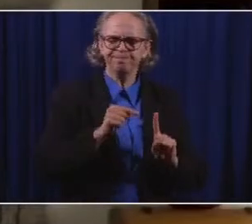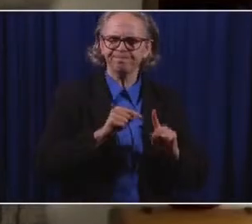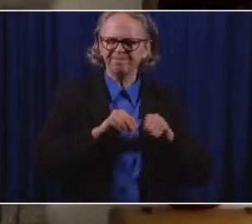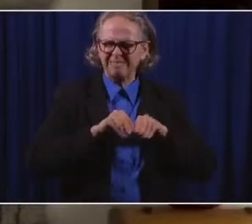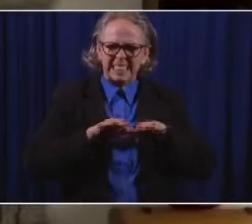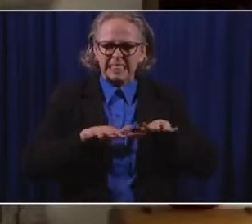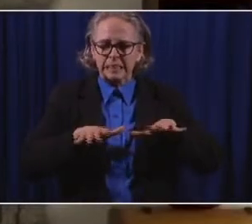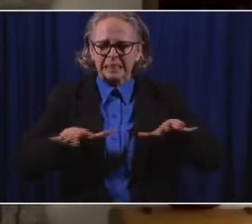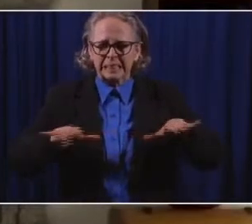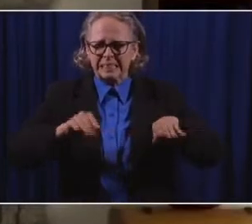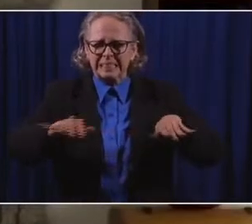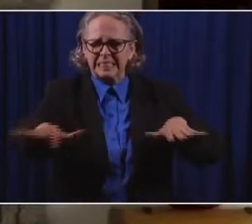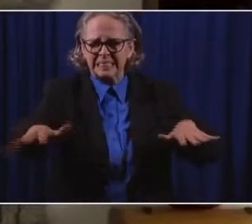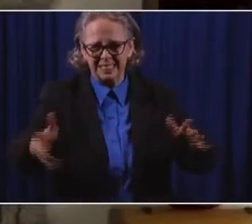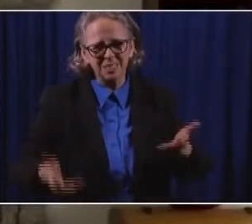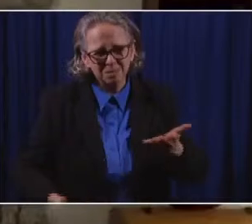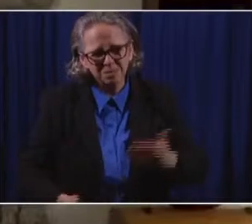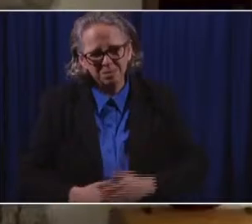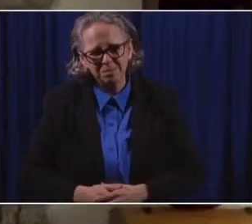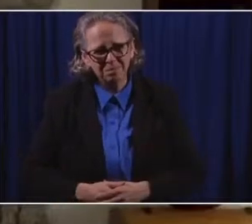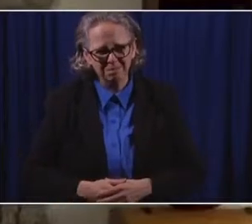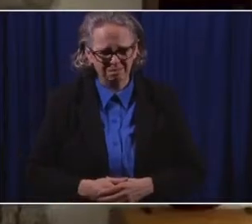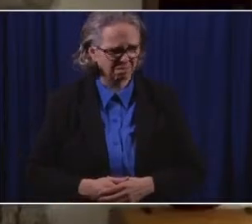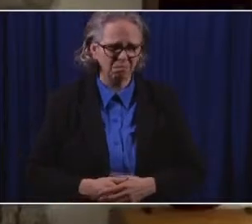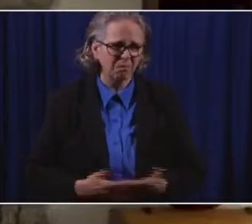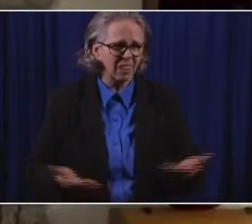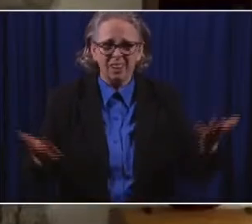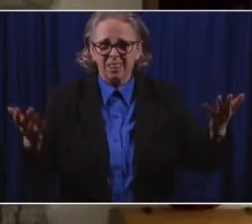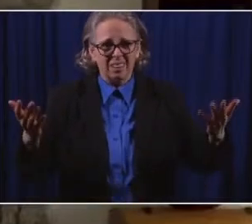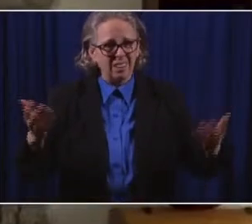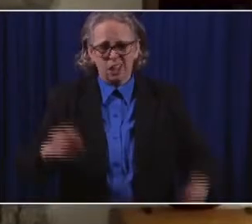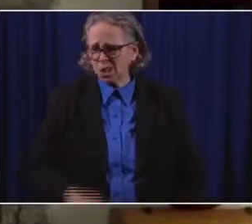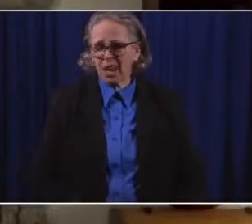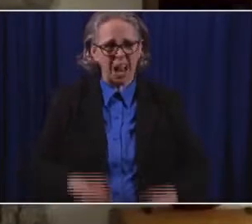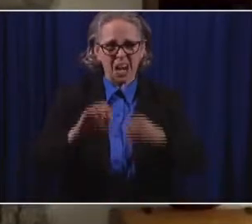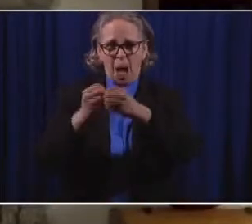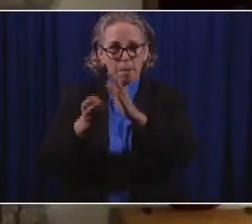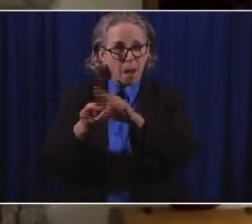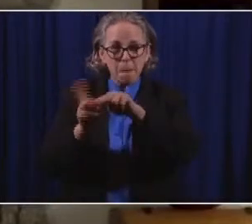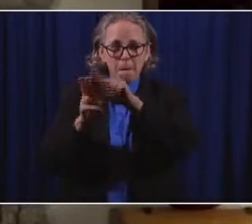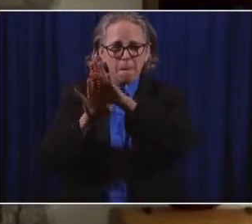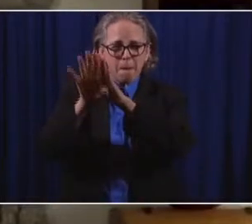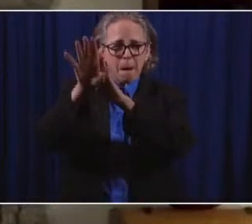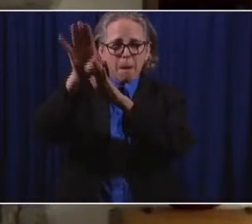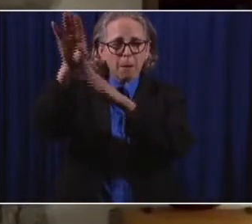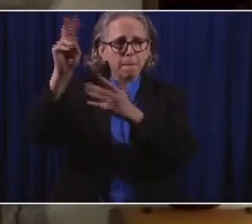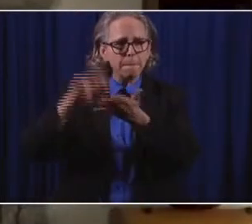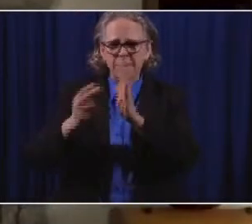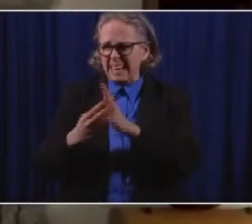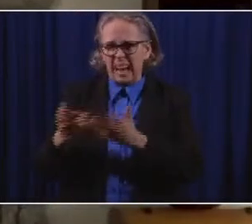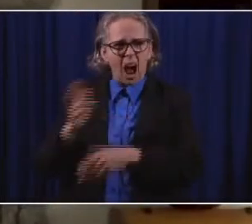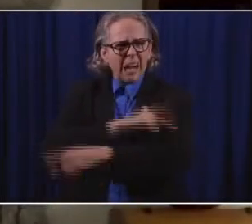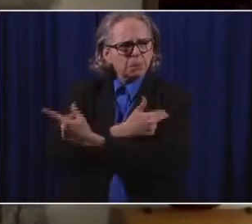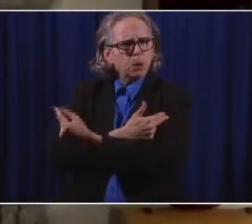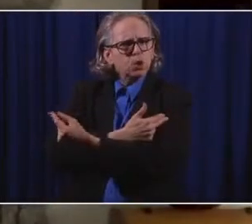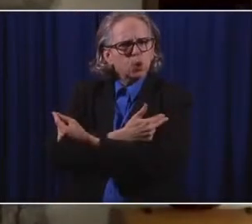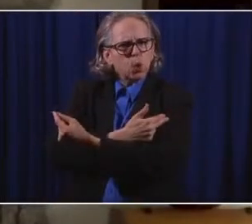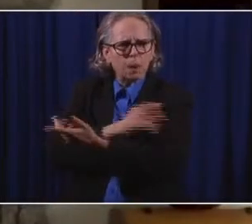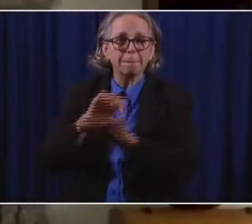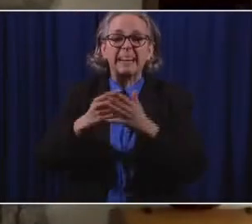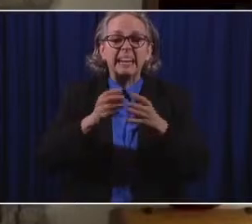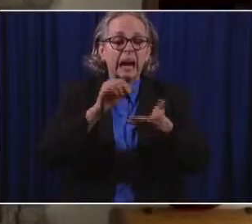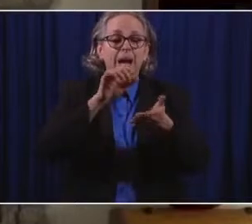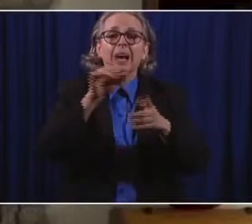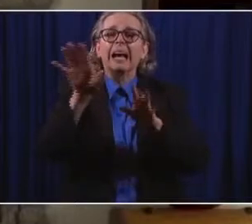they'll say, we're not going to do elective surgeries, or we're going to pull back from this or pull back from that. So look,